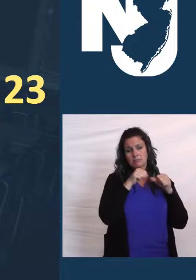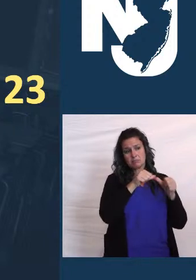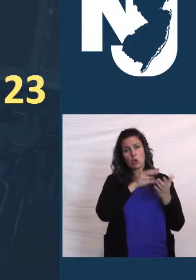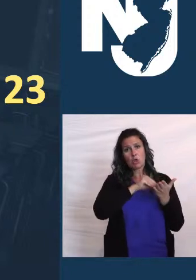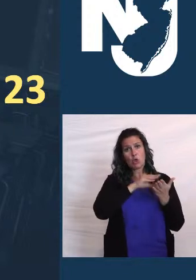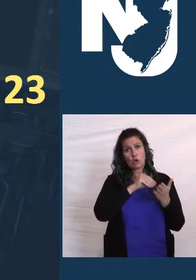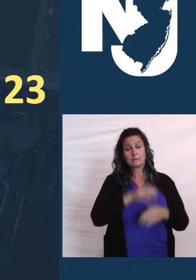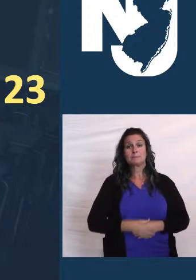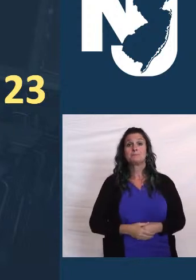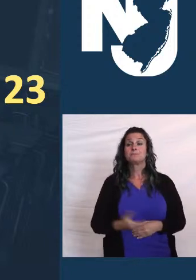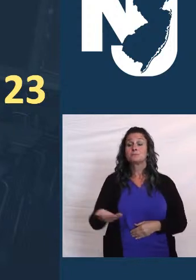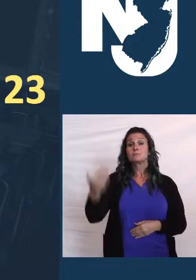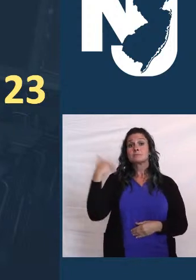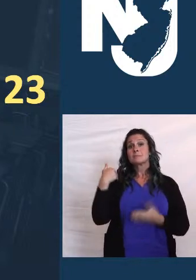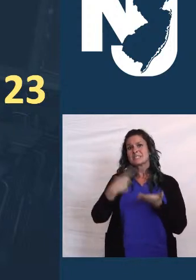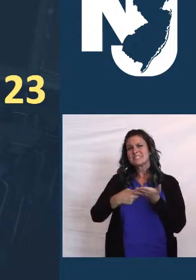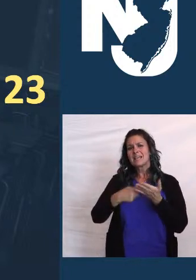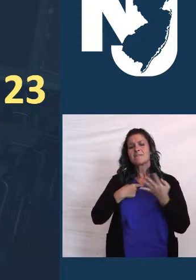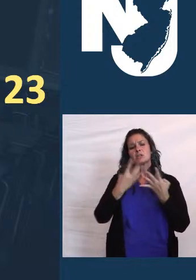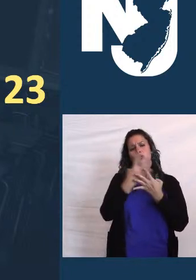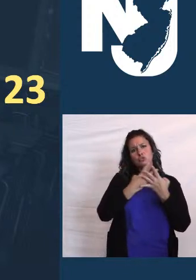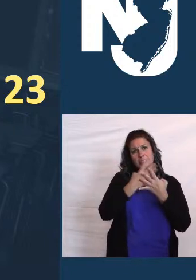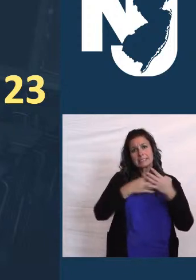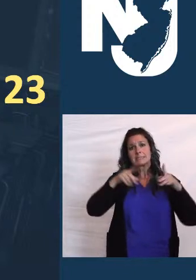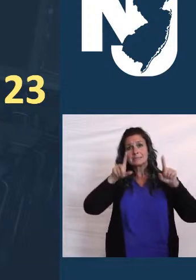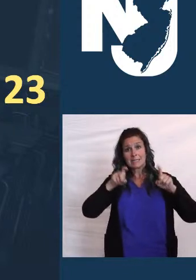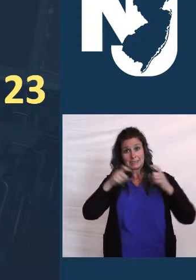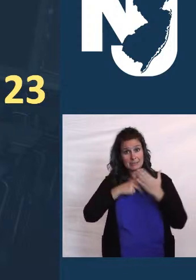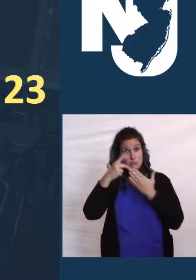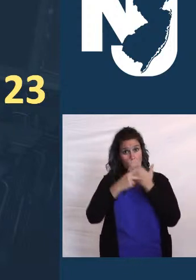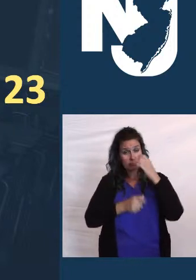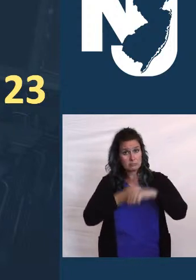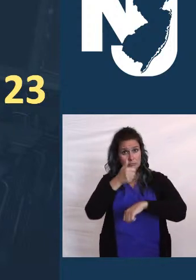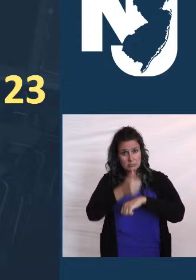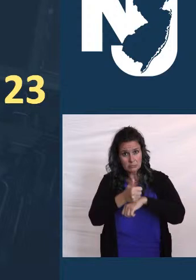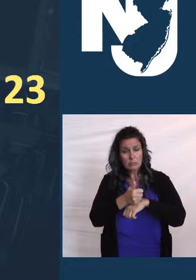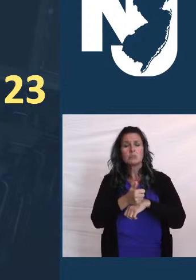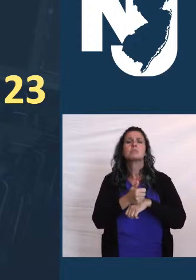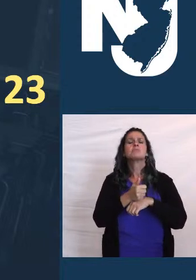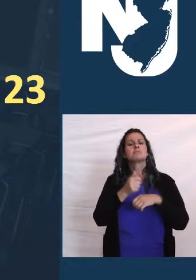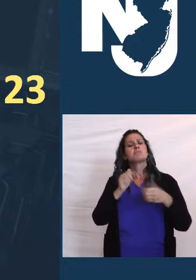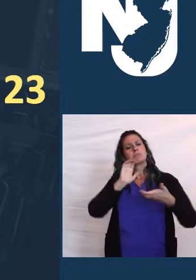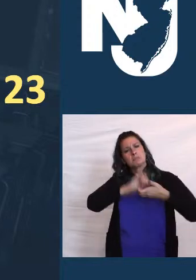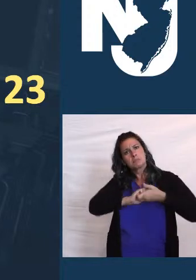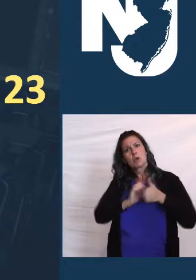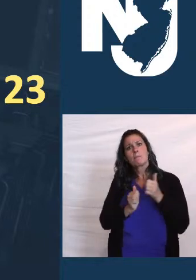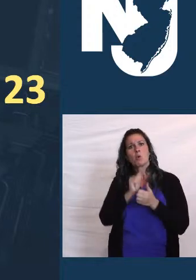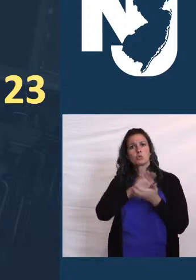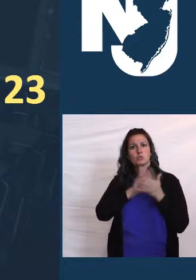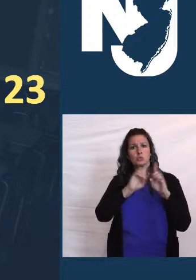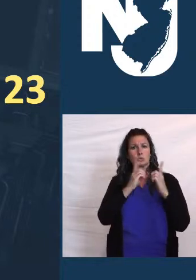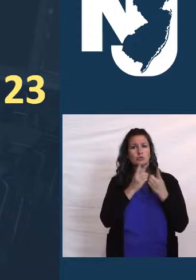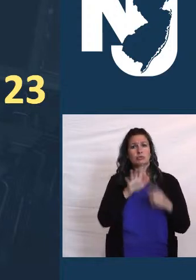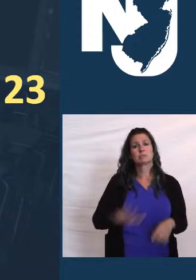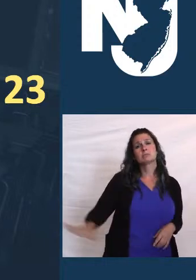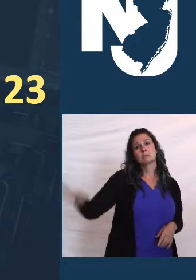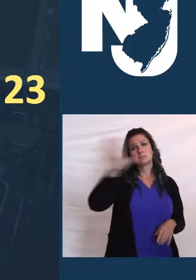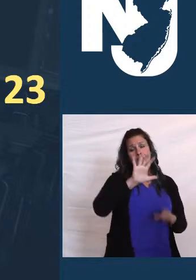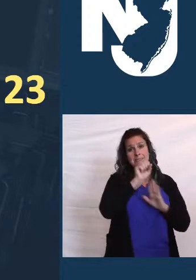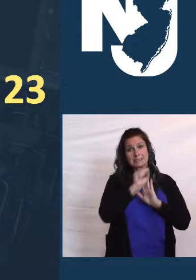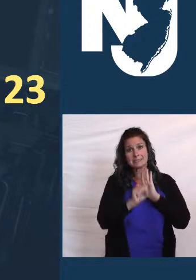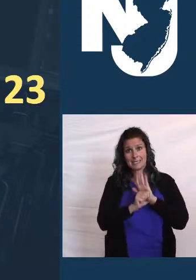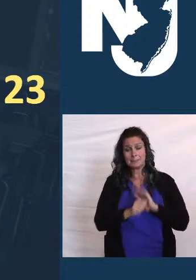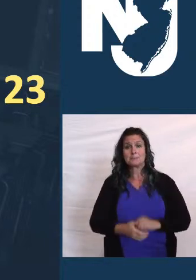have previously discussed the screening testing program that we're engaged in with the majority of our school districts. We are